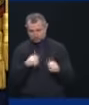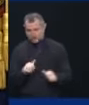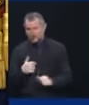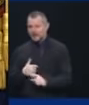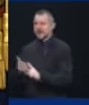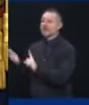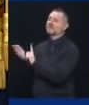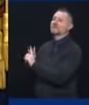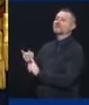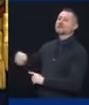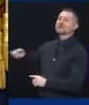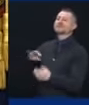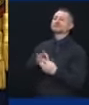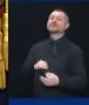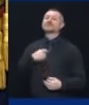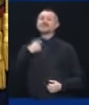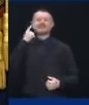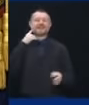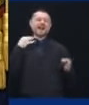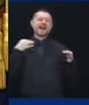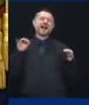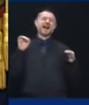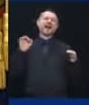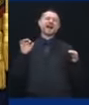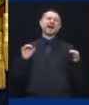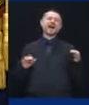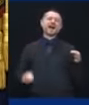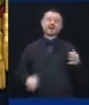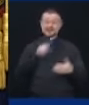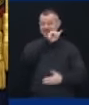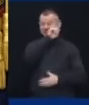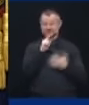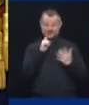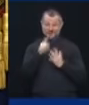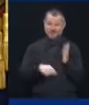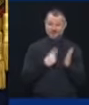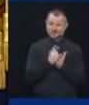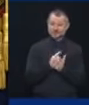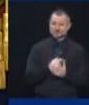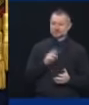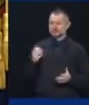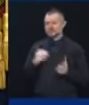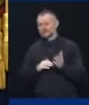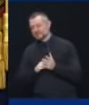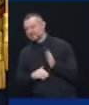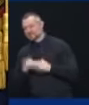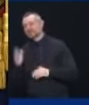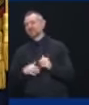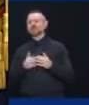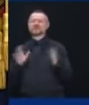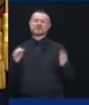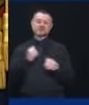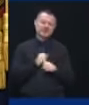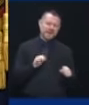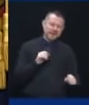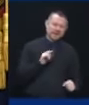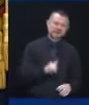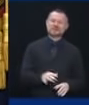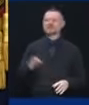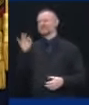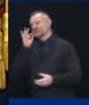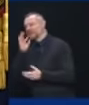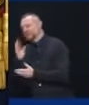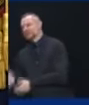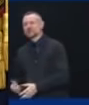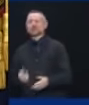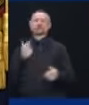discussed. I try to convince them on rebuilding public safety, cannabis, green